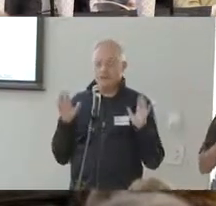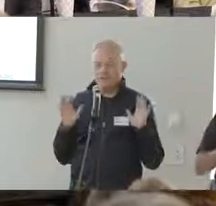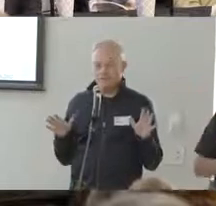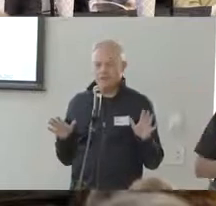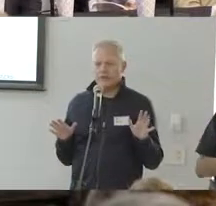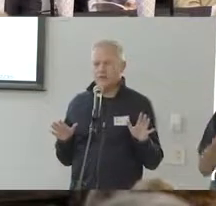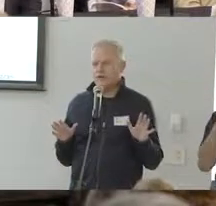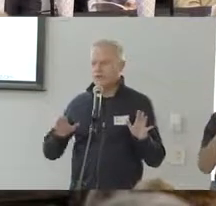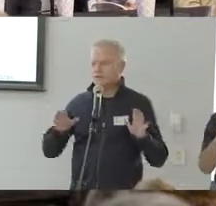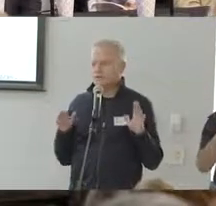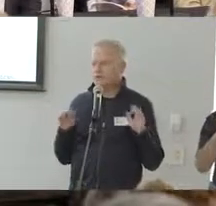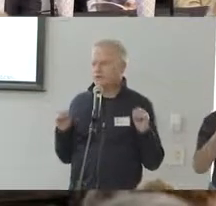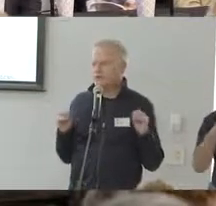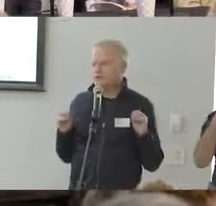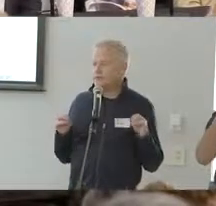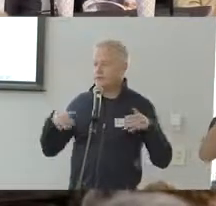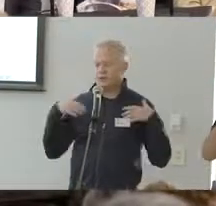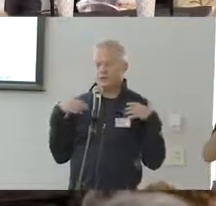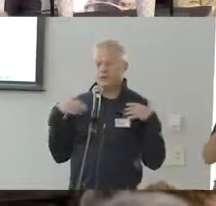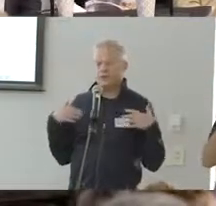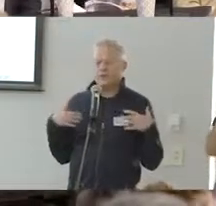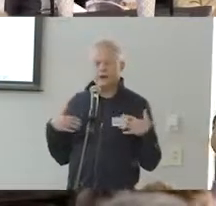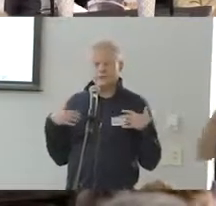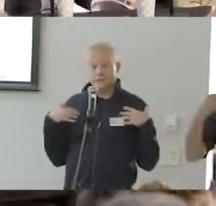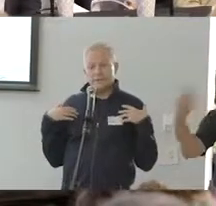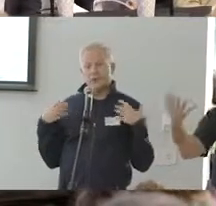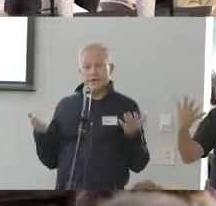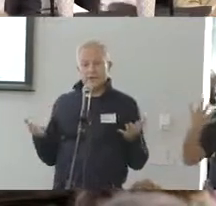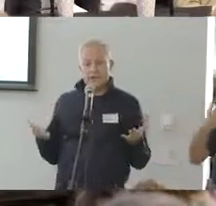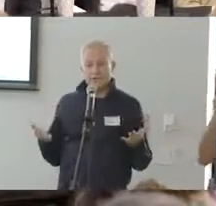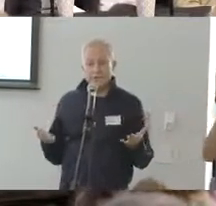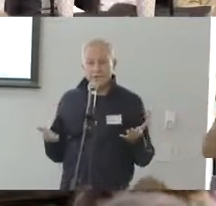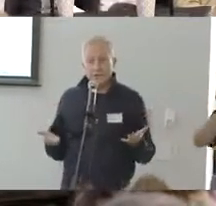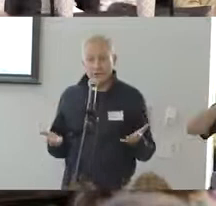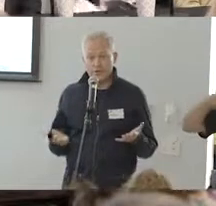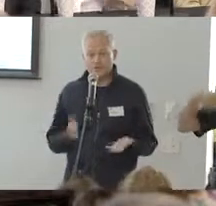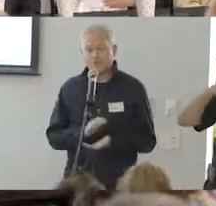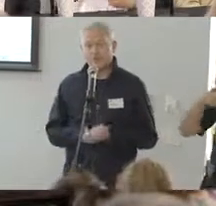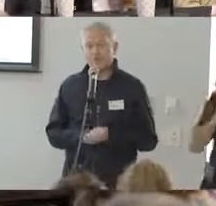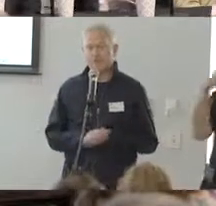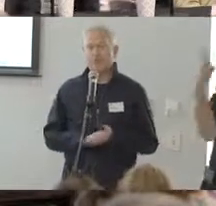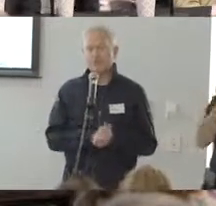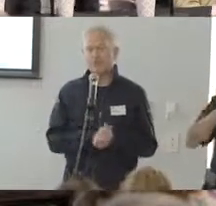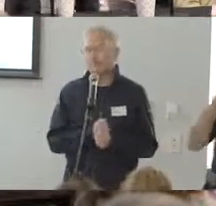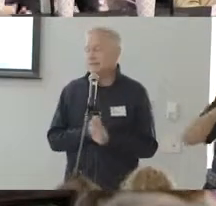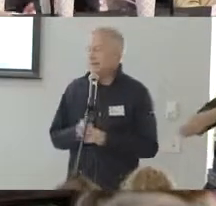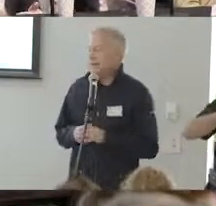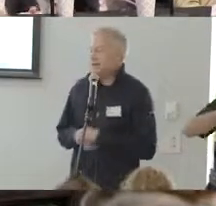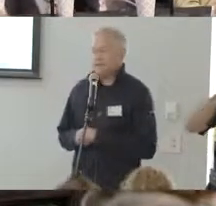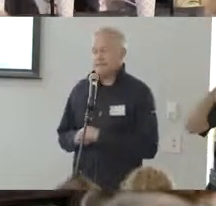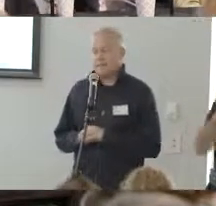and looking forward to telling you some more information about the Northwest Resiliency